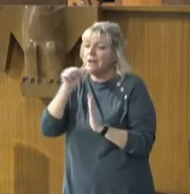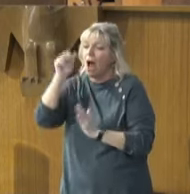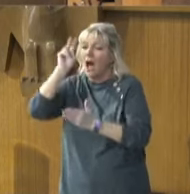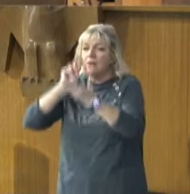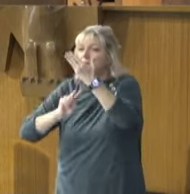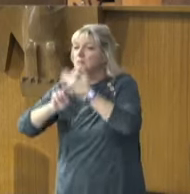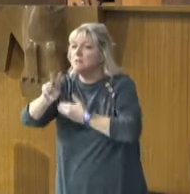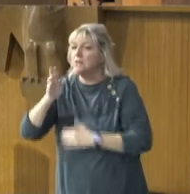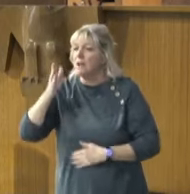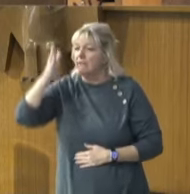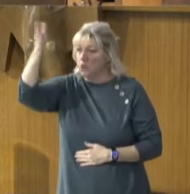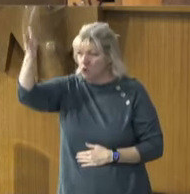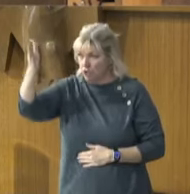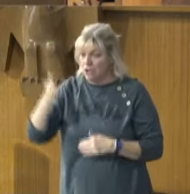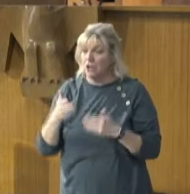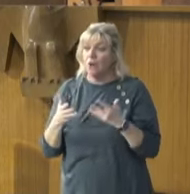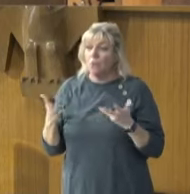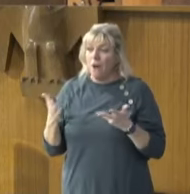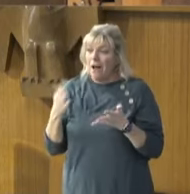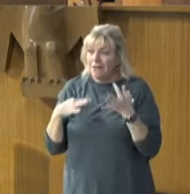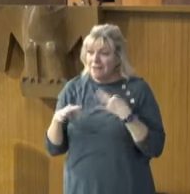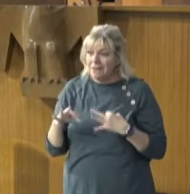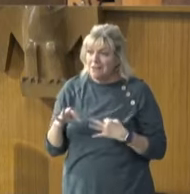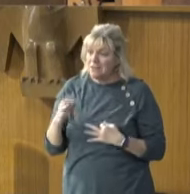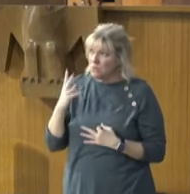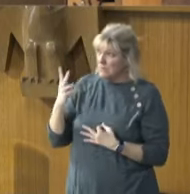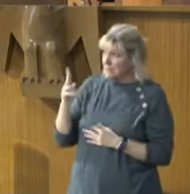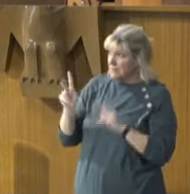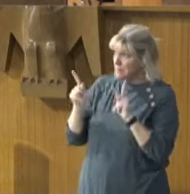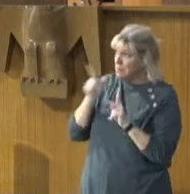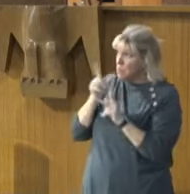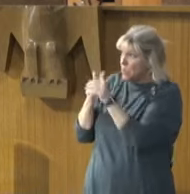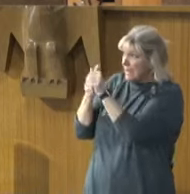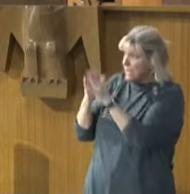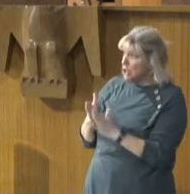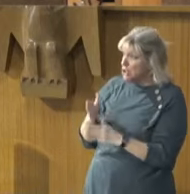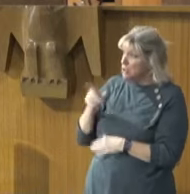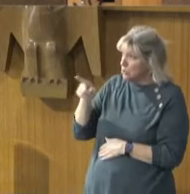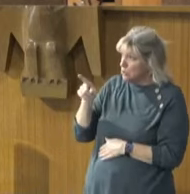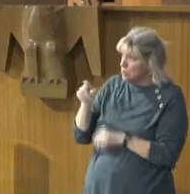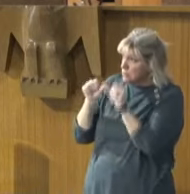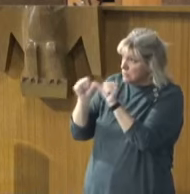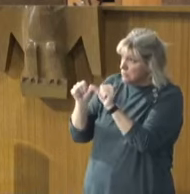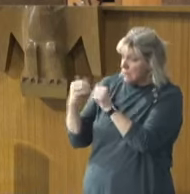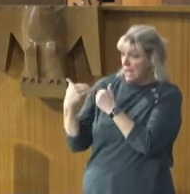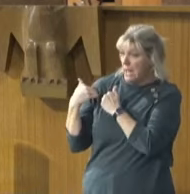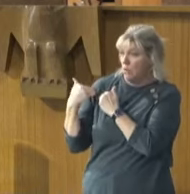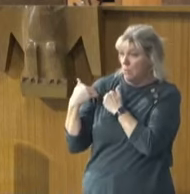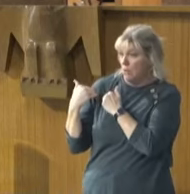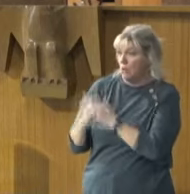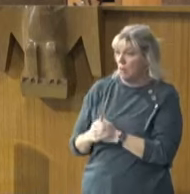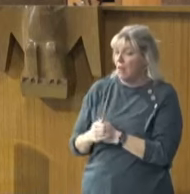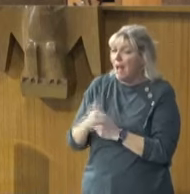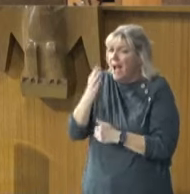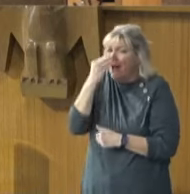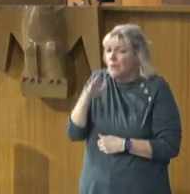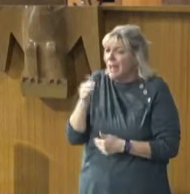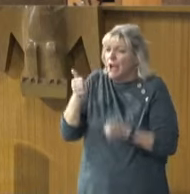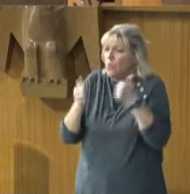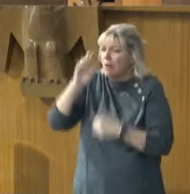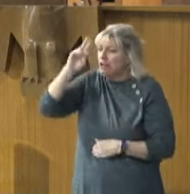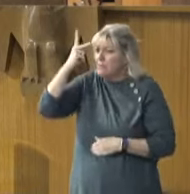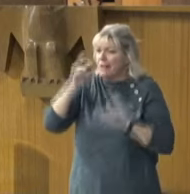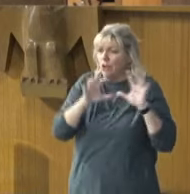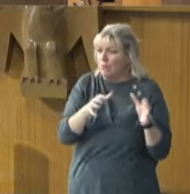hold political leaders accountable for their actions. I don't care what political party it is, but anyone who pays